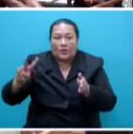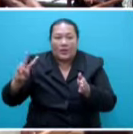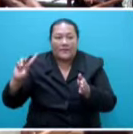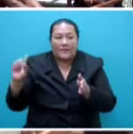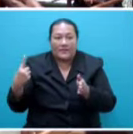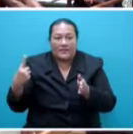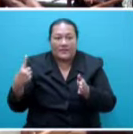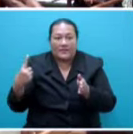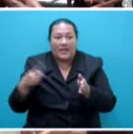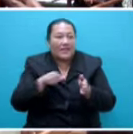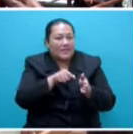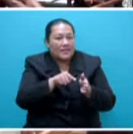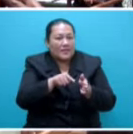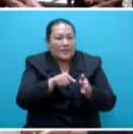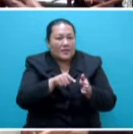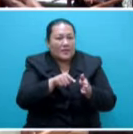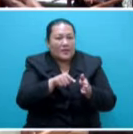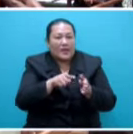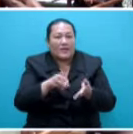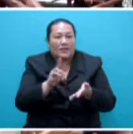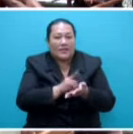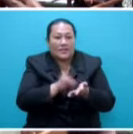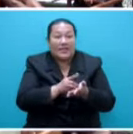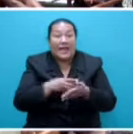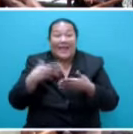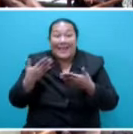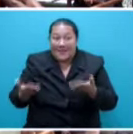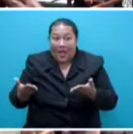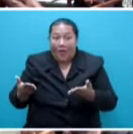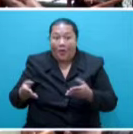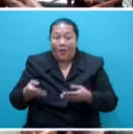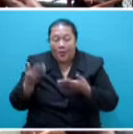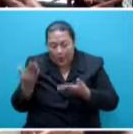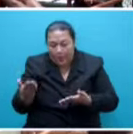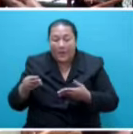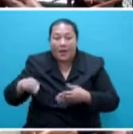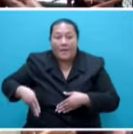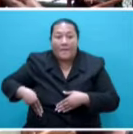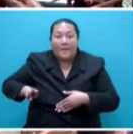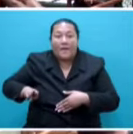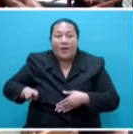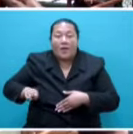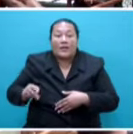So, honourable members, we will now vote on the amendment